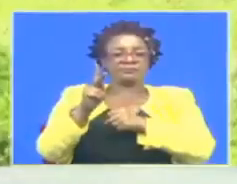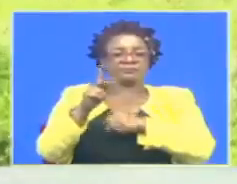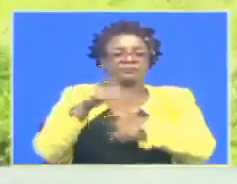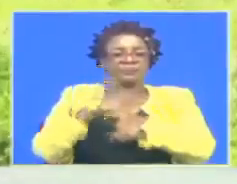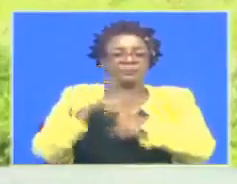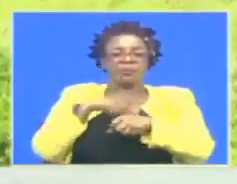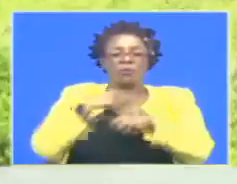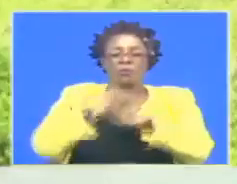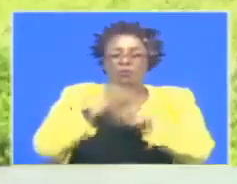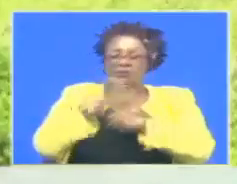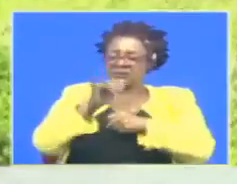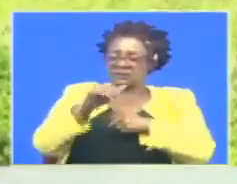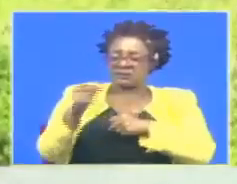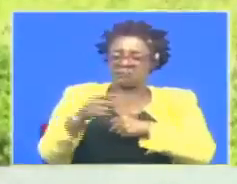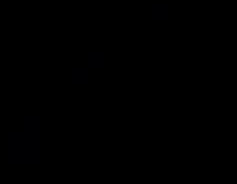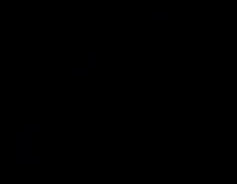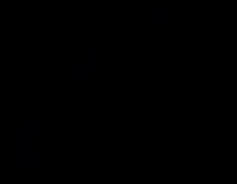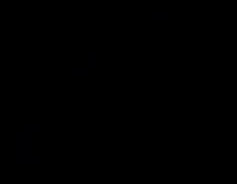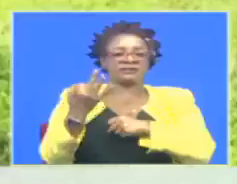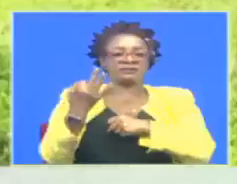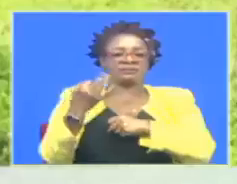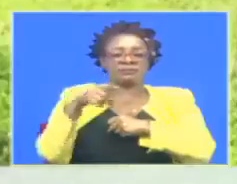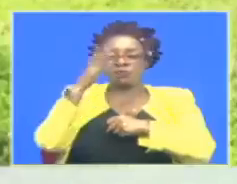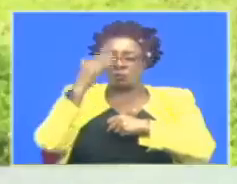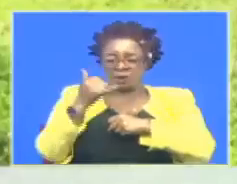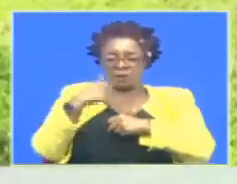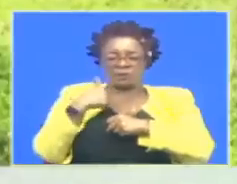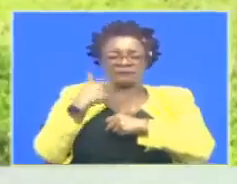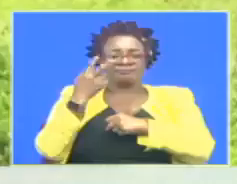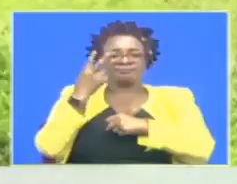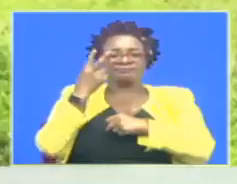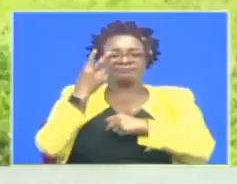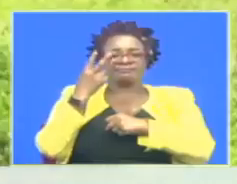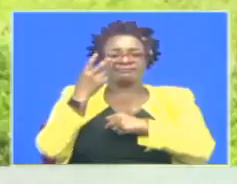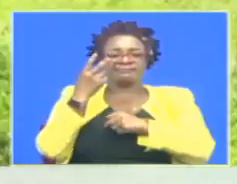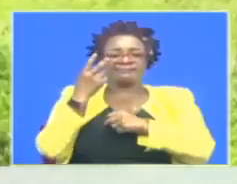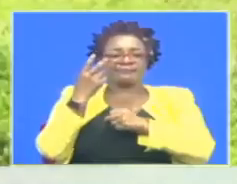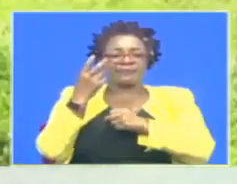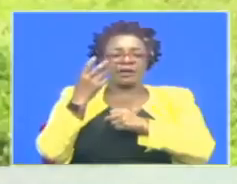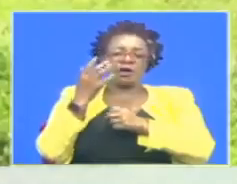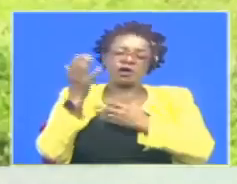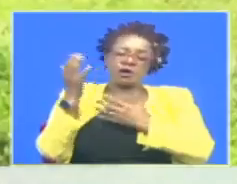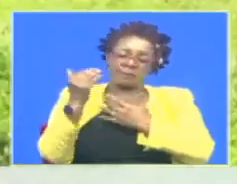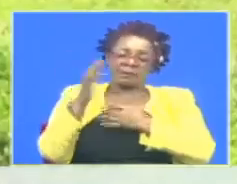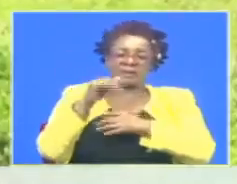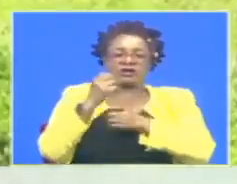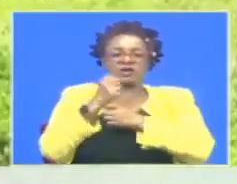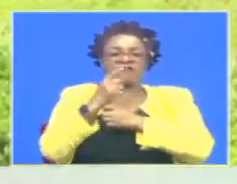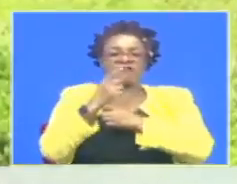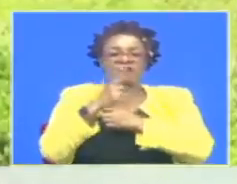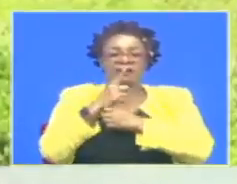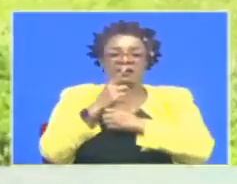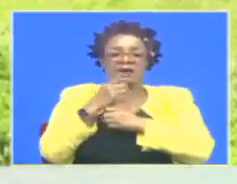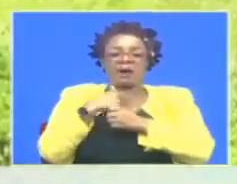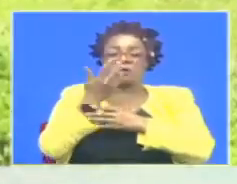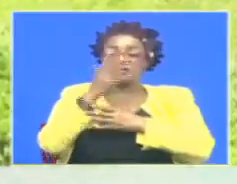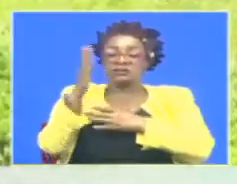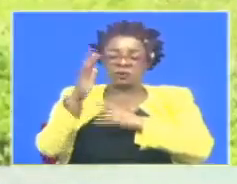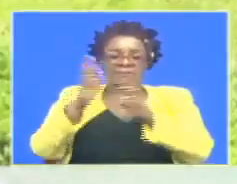it takes 3 months. That is why we are getting now, we are in, by November, our trees will be